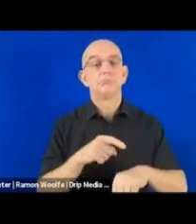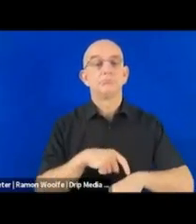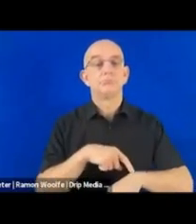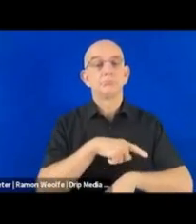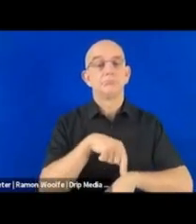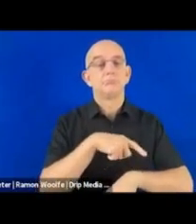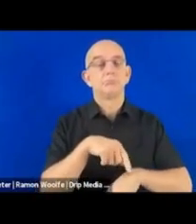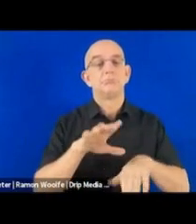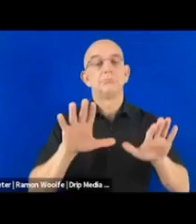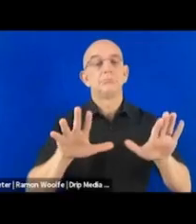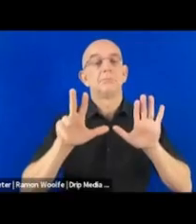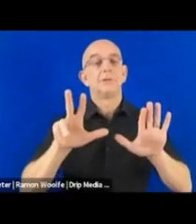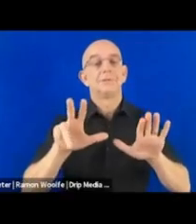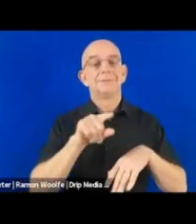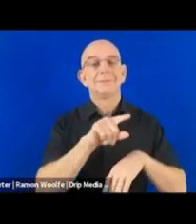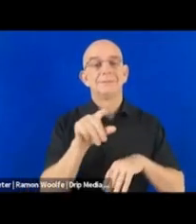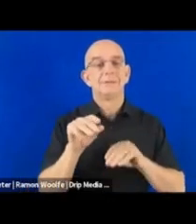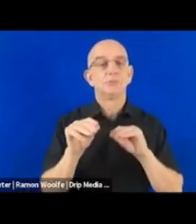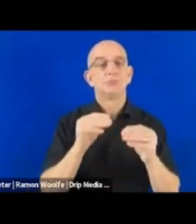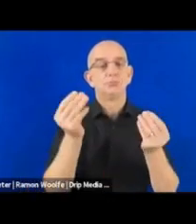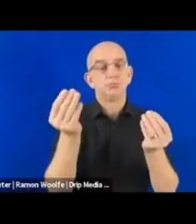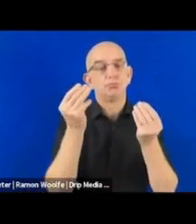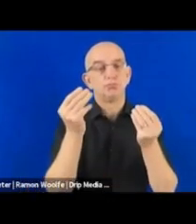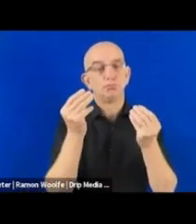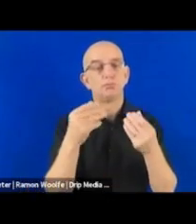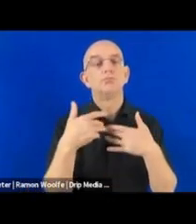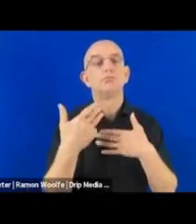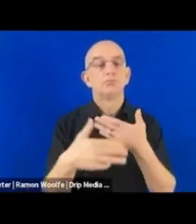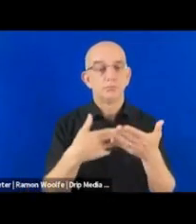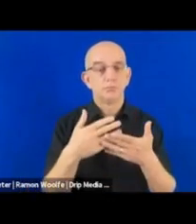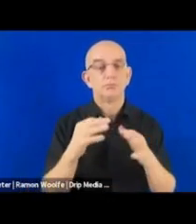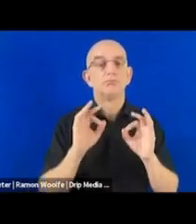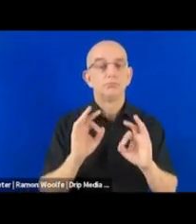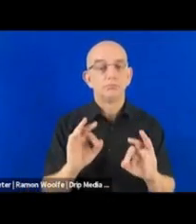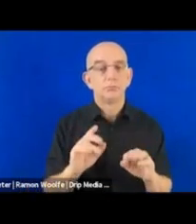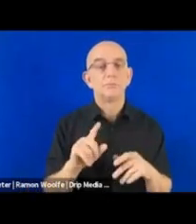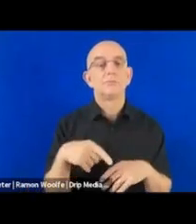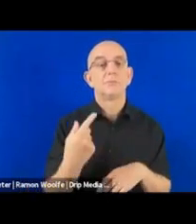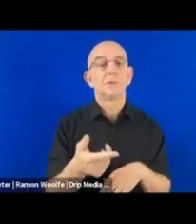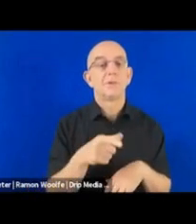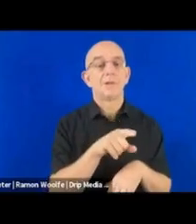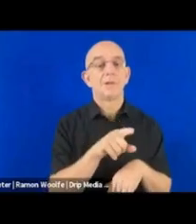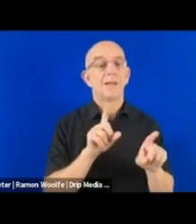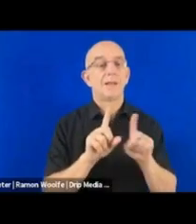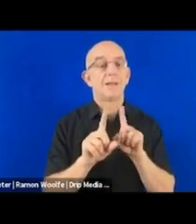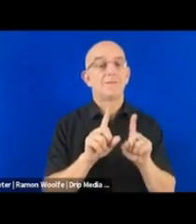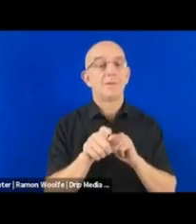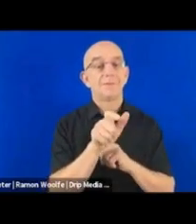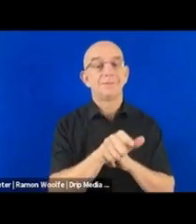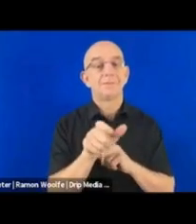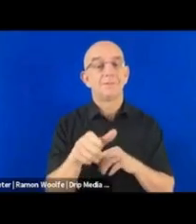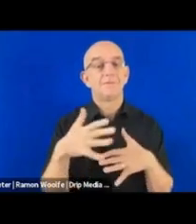the 3 remaining ones are awaiting accreditation. So basically,